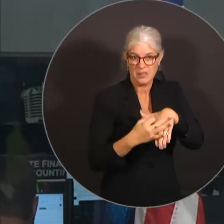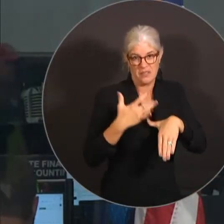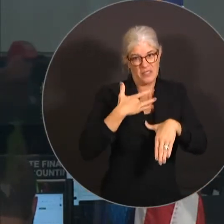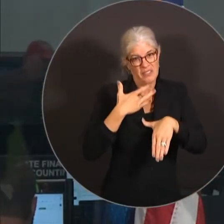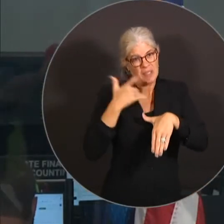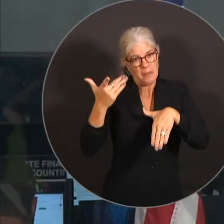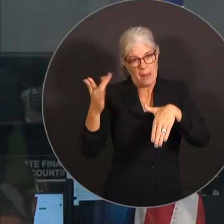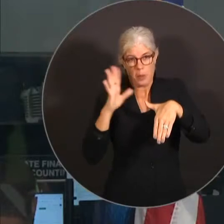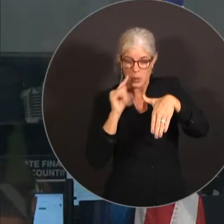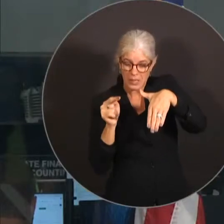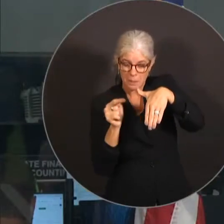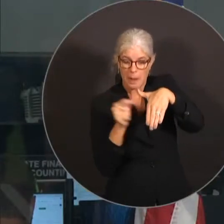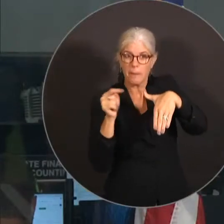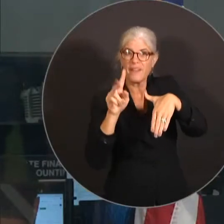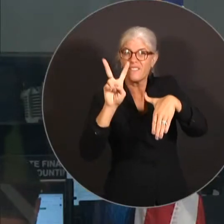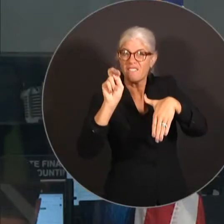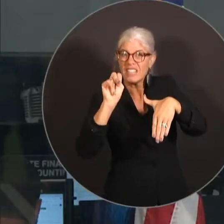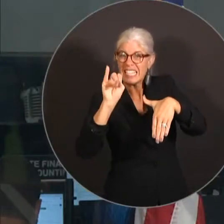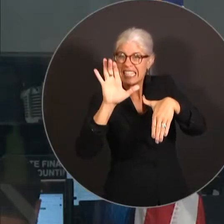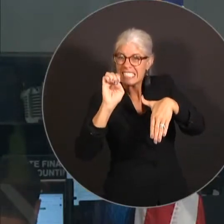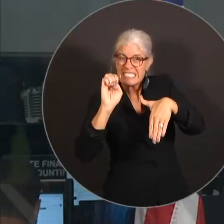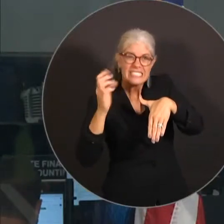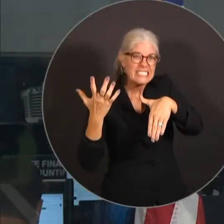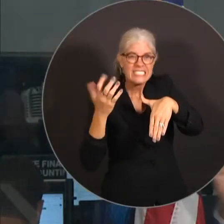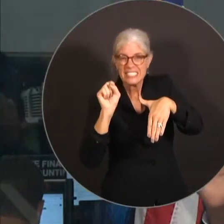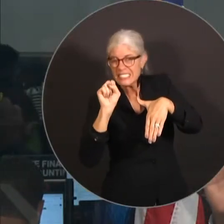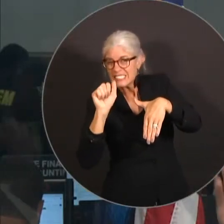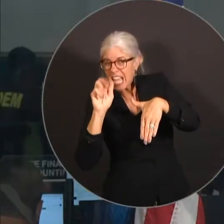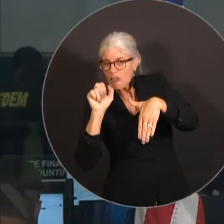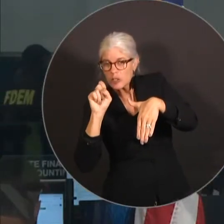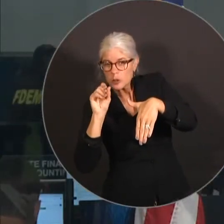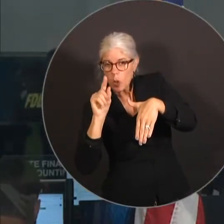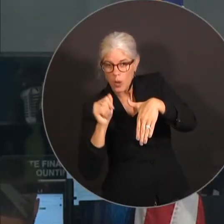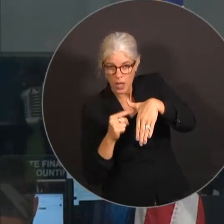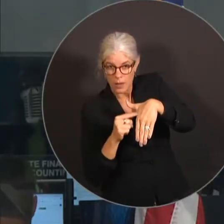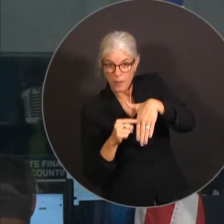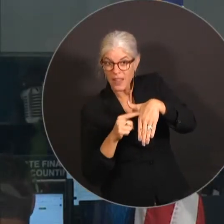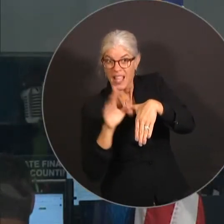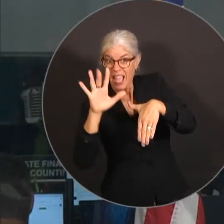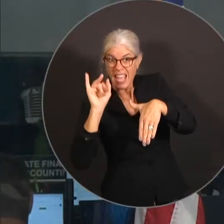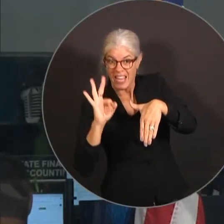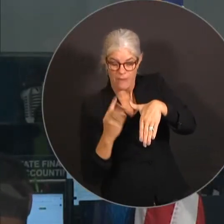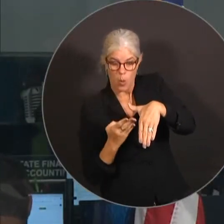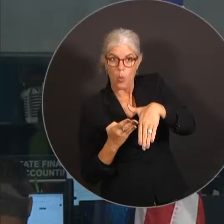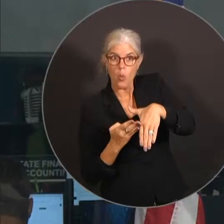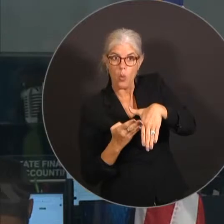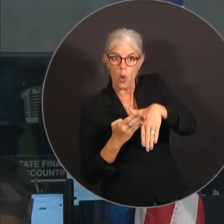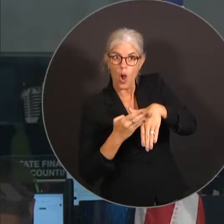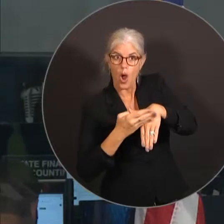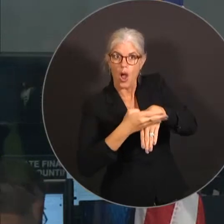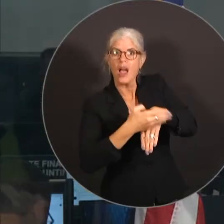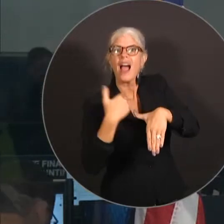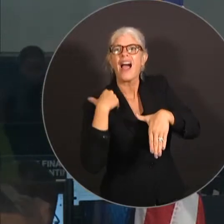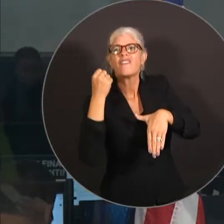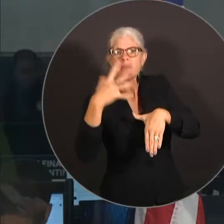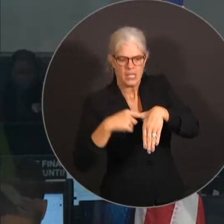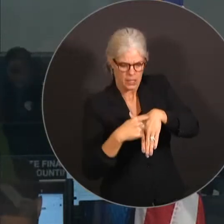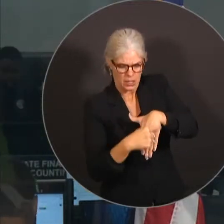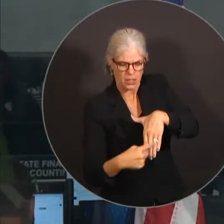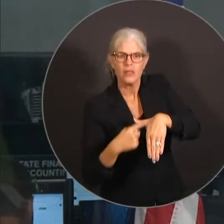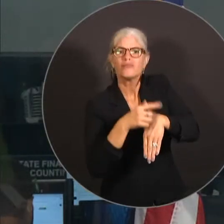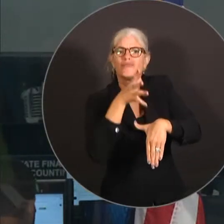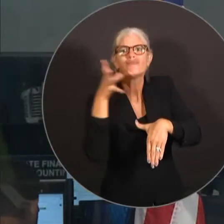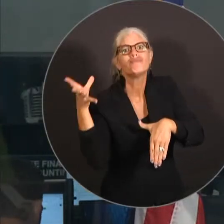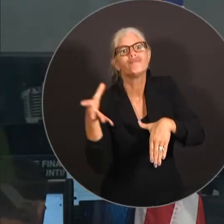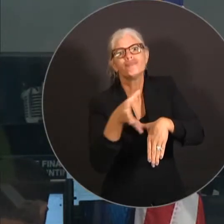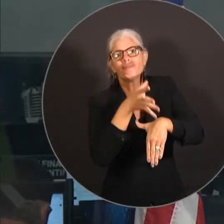Maybe middle Sarasota County. But if it cuts across from there, there's a lot of rural areas. Whereas if it would have gone